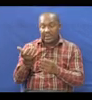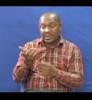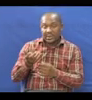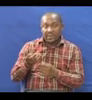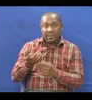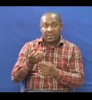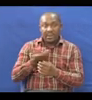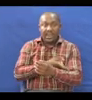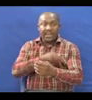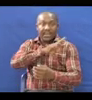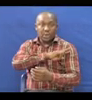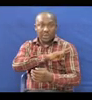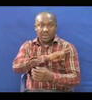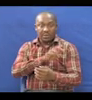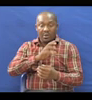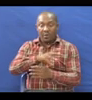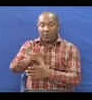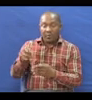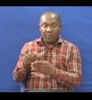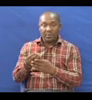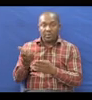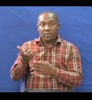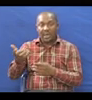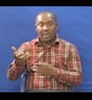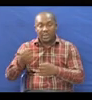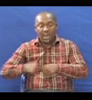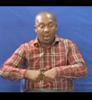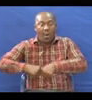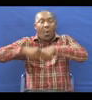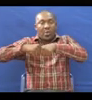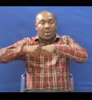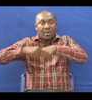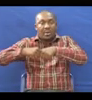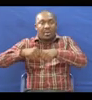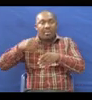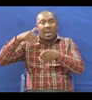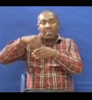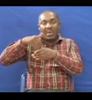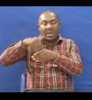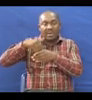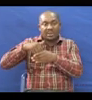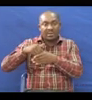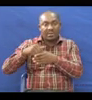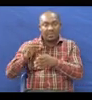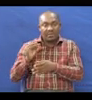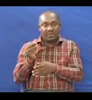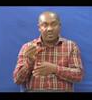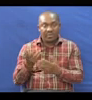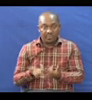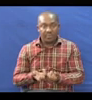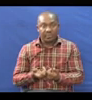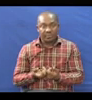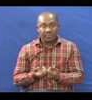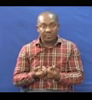owned by few members in the society. A system whereby resources of